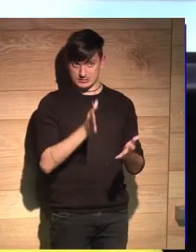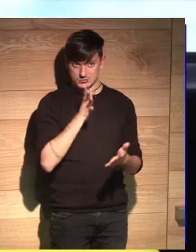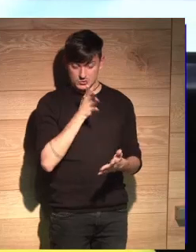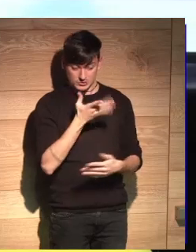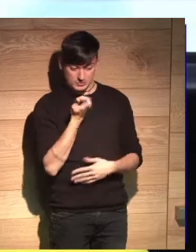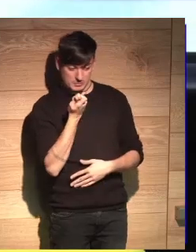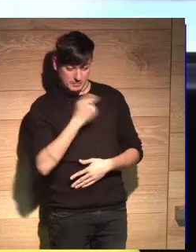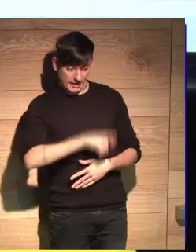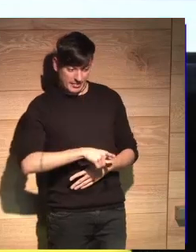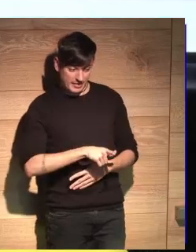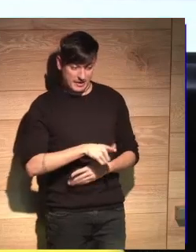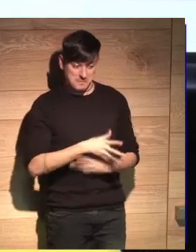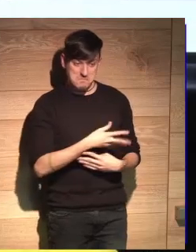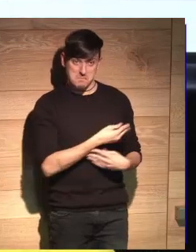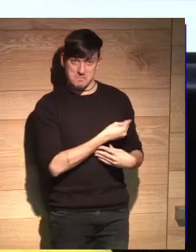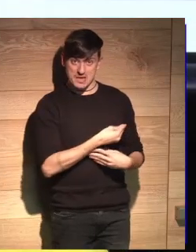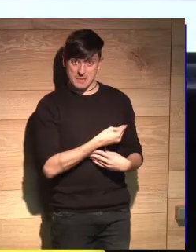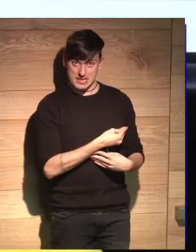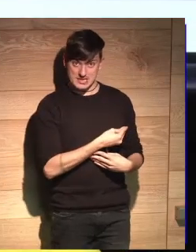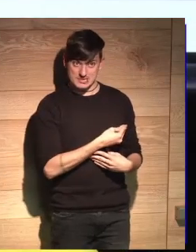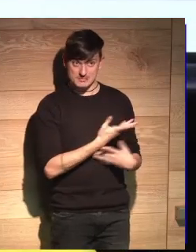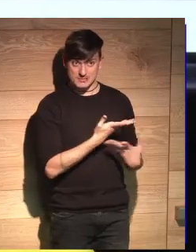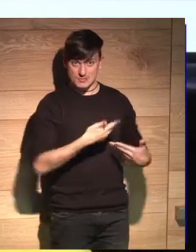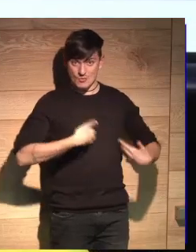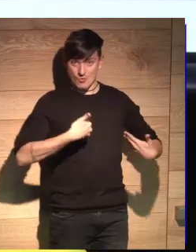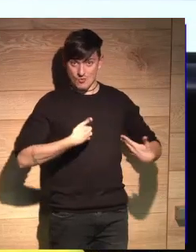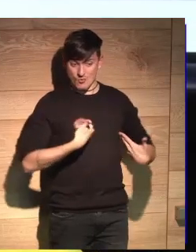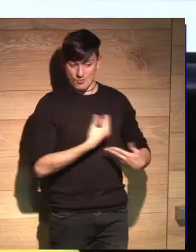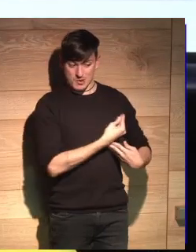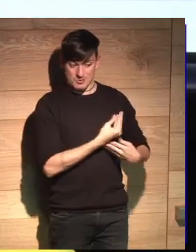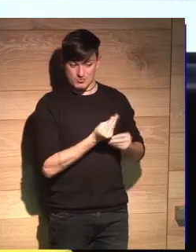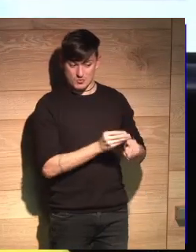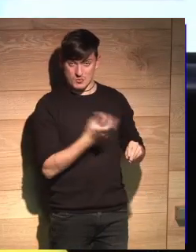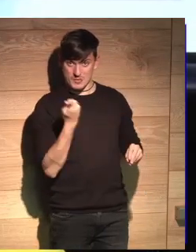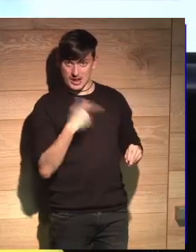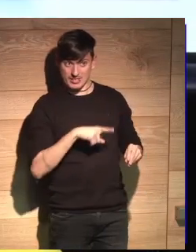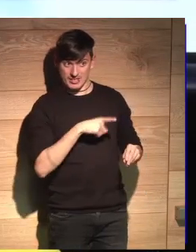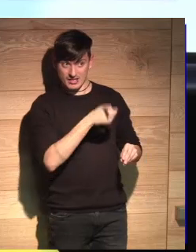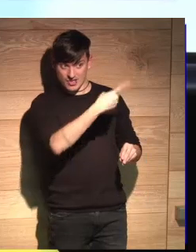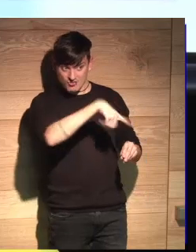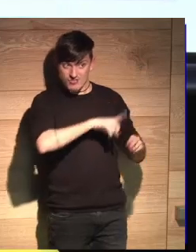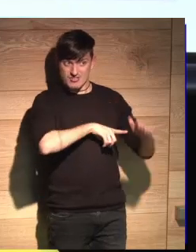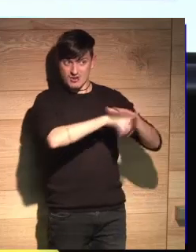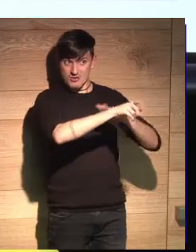are similar to the youngest of our closest